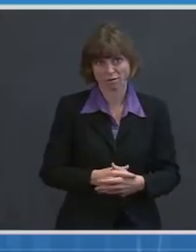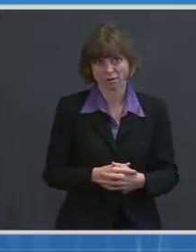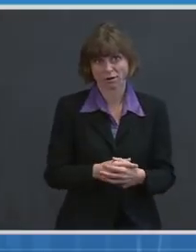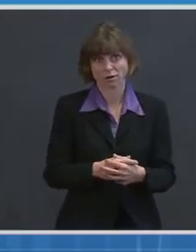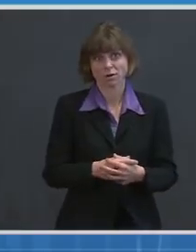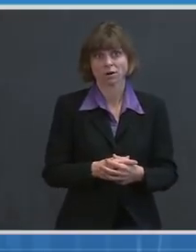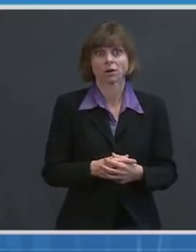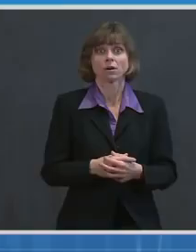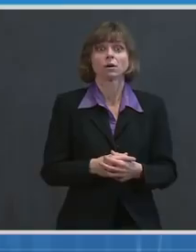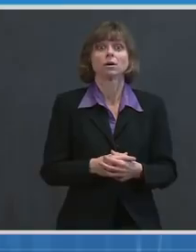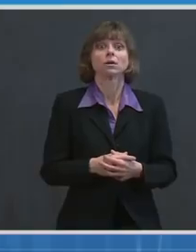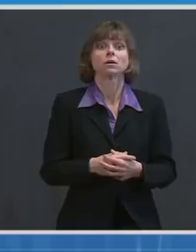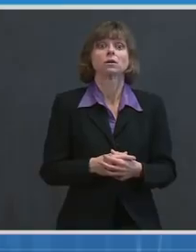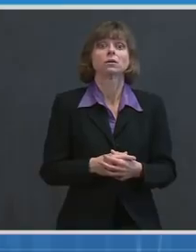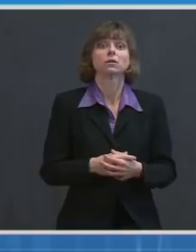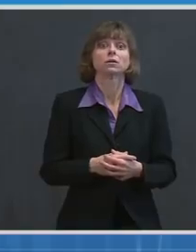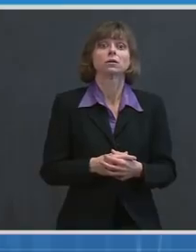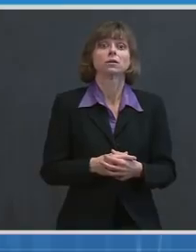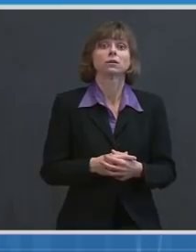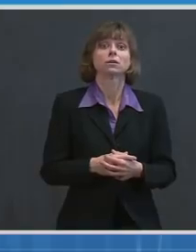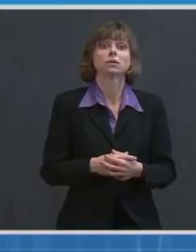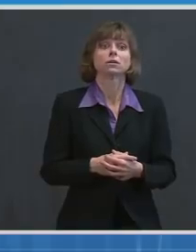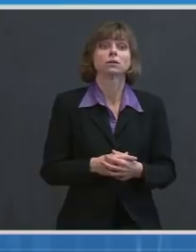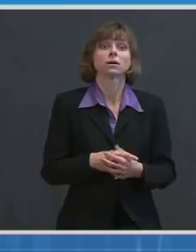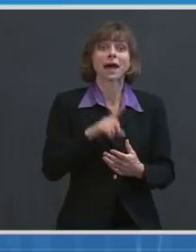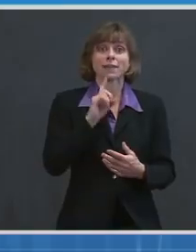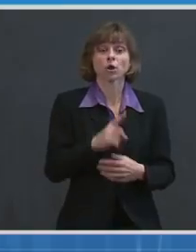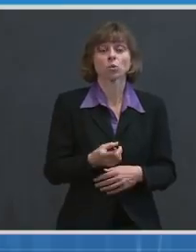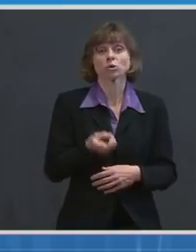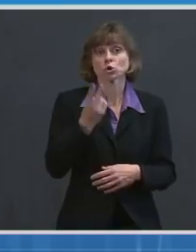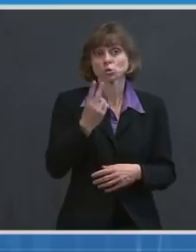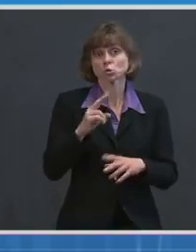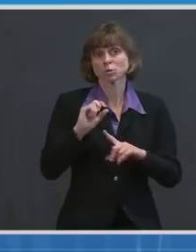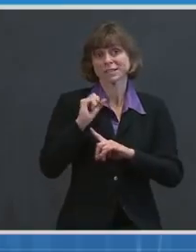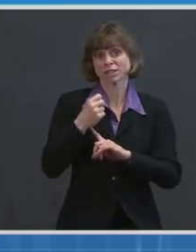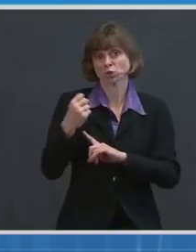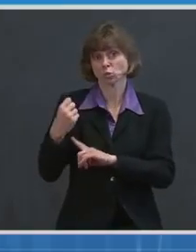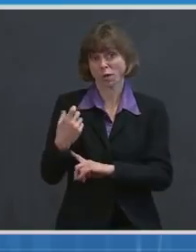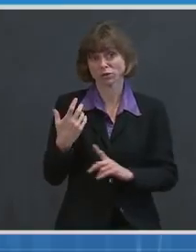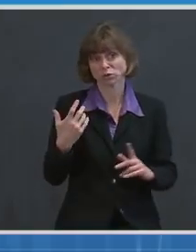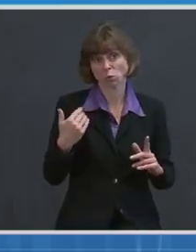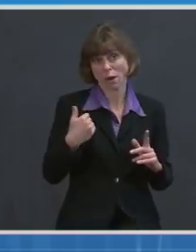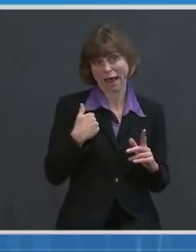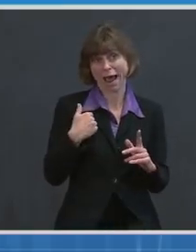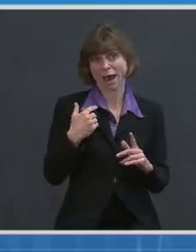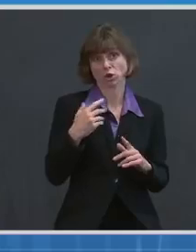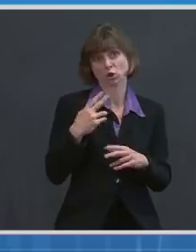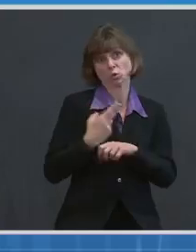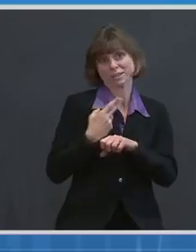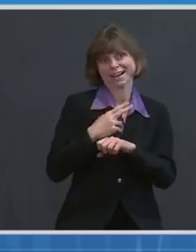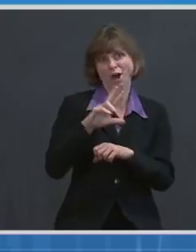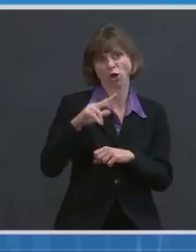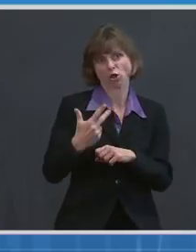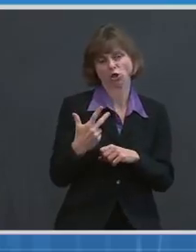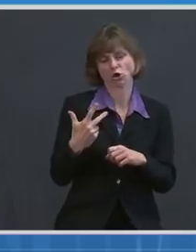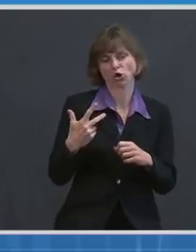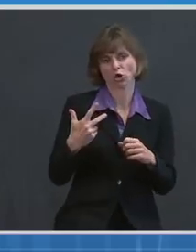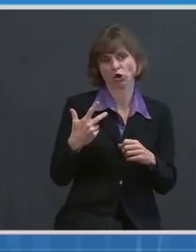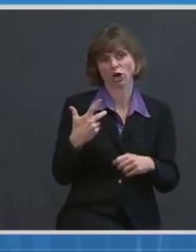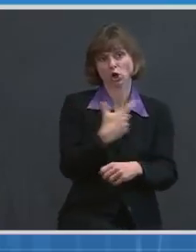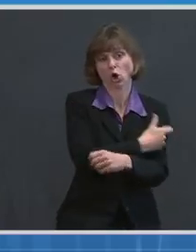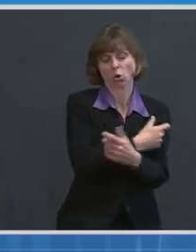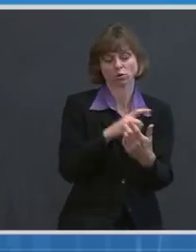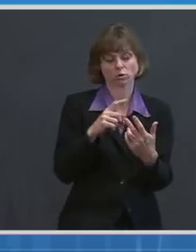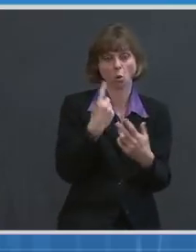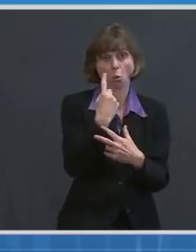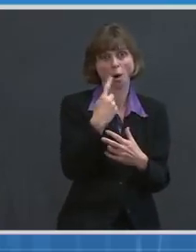Alice, there were two third dose scenario. One was one that Pfizer is pursuing, where they're